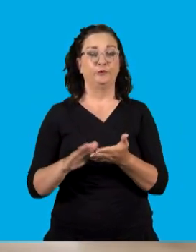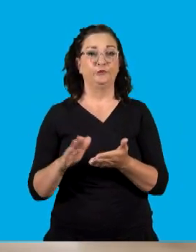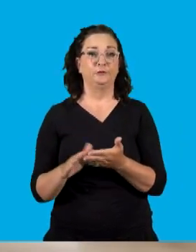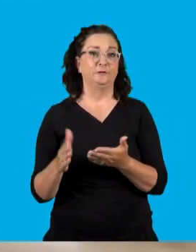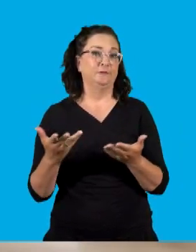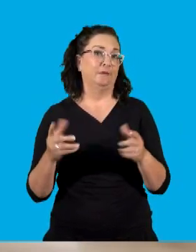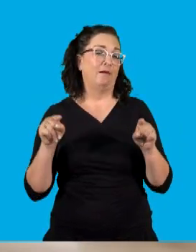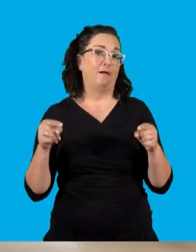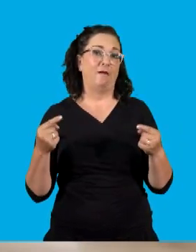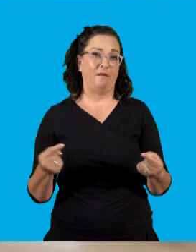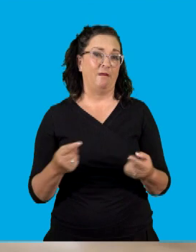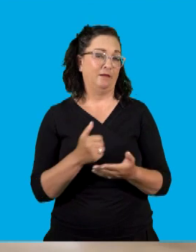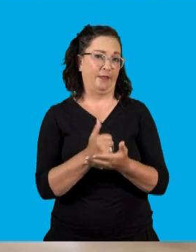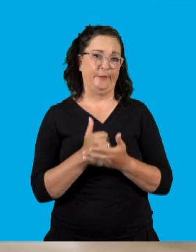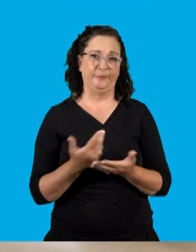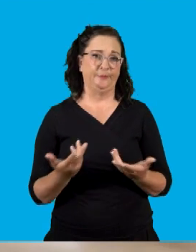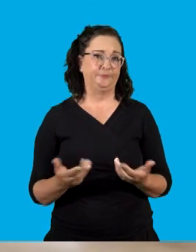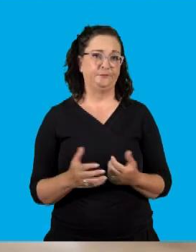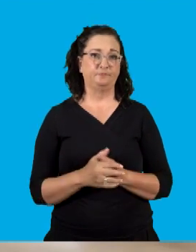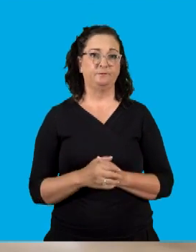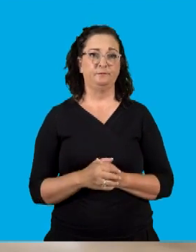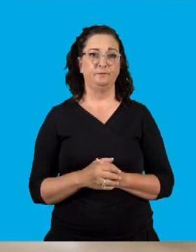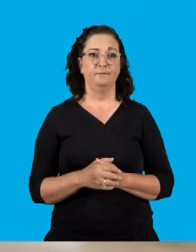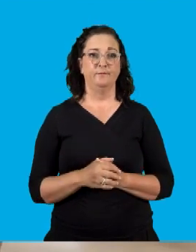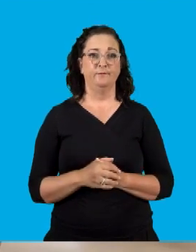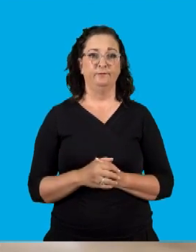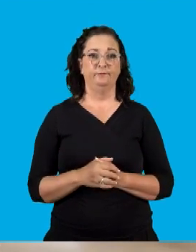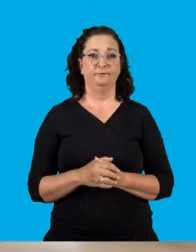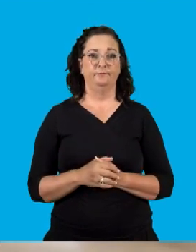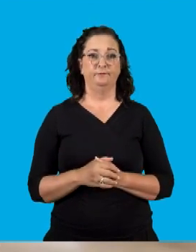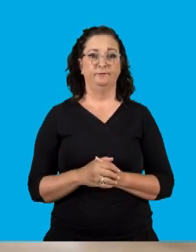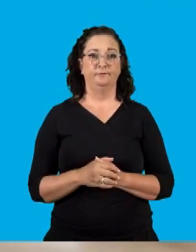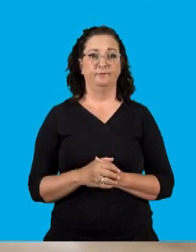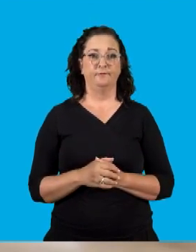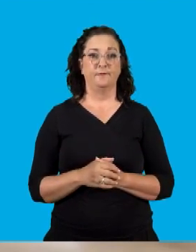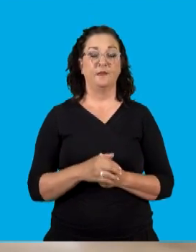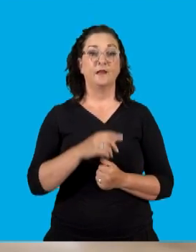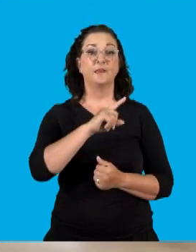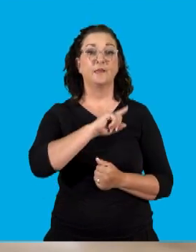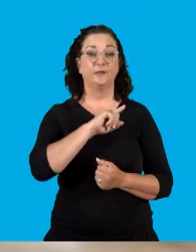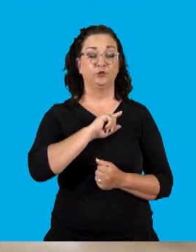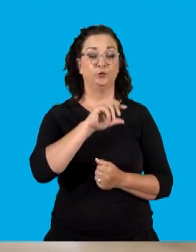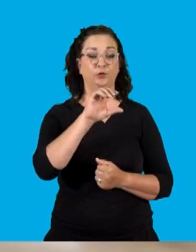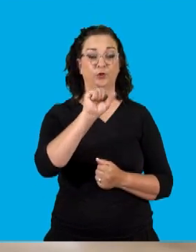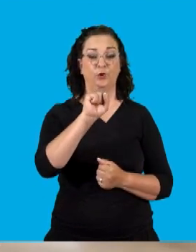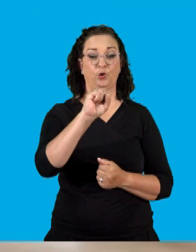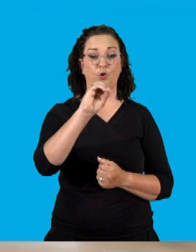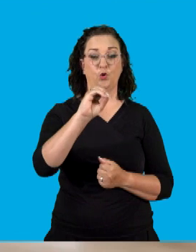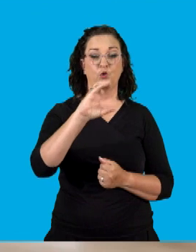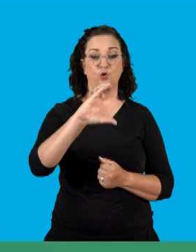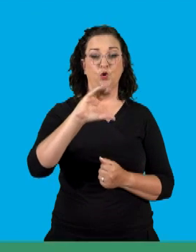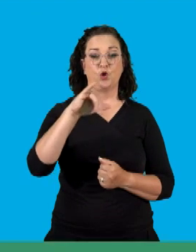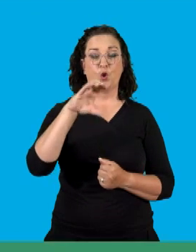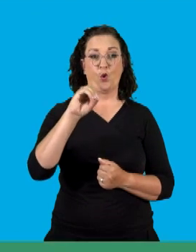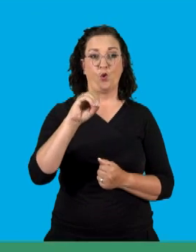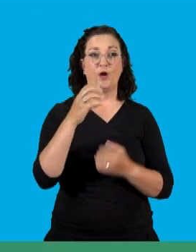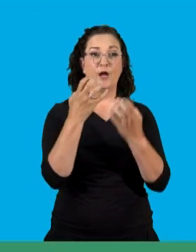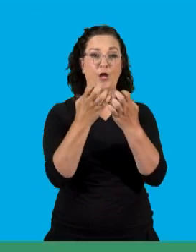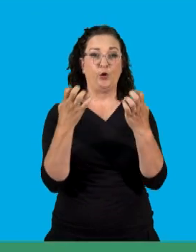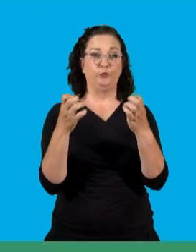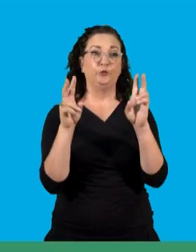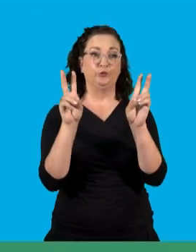be able to employ these particular people. So we call them the socio-economic issues. They